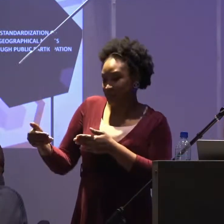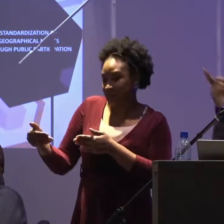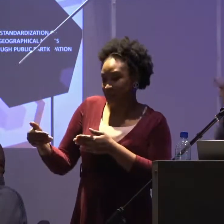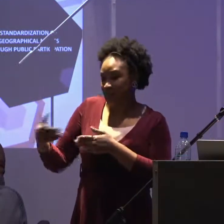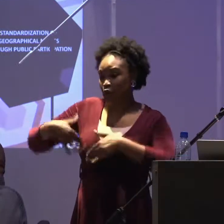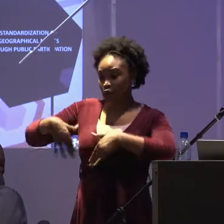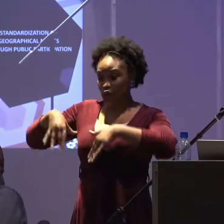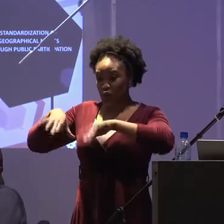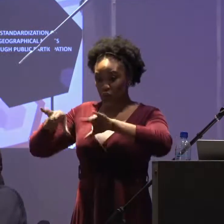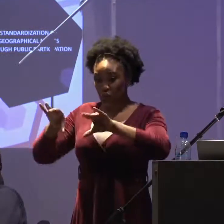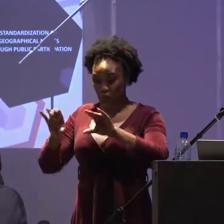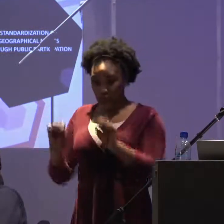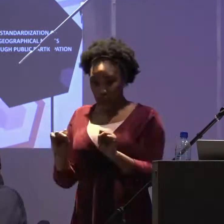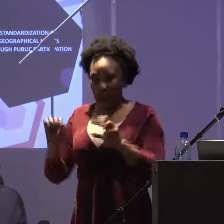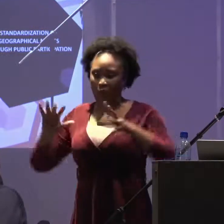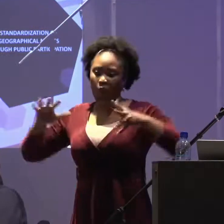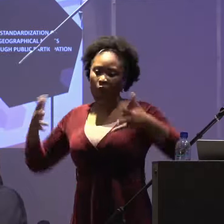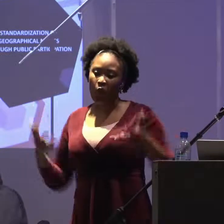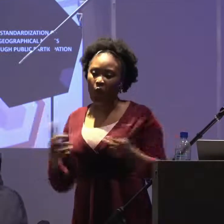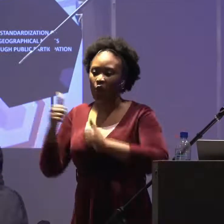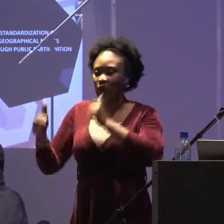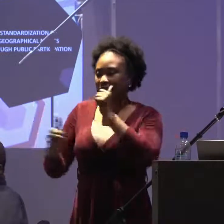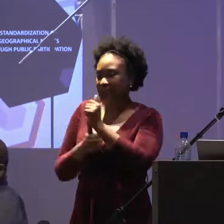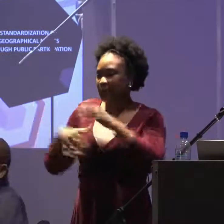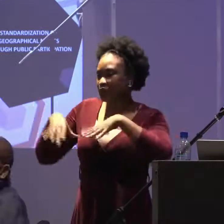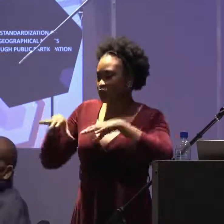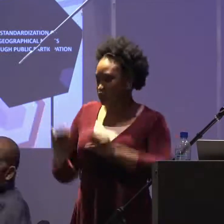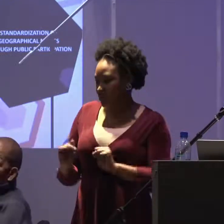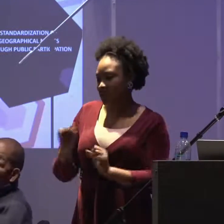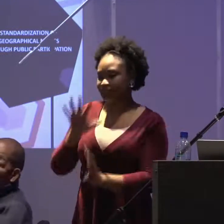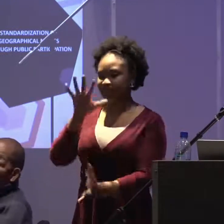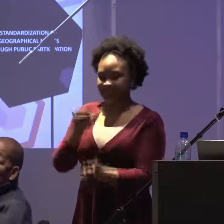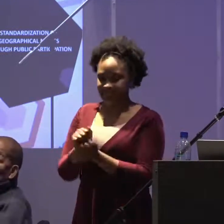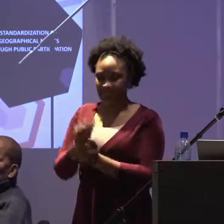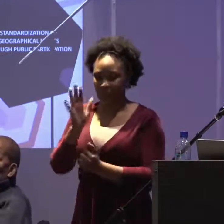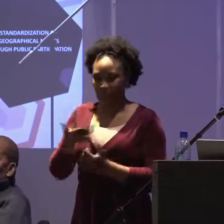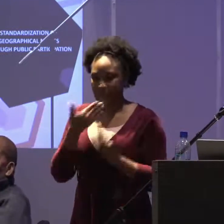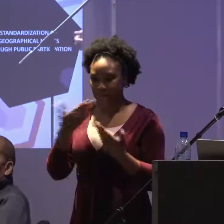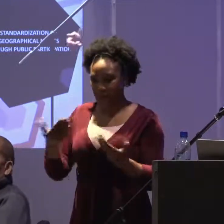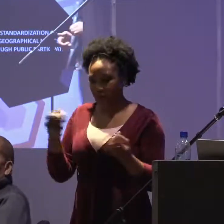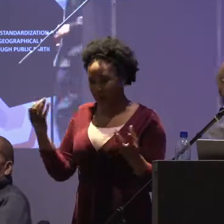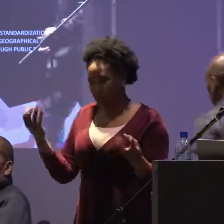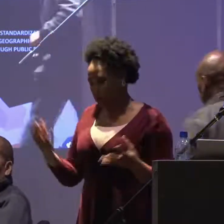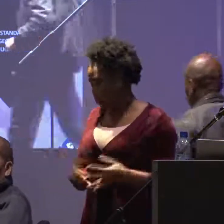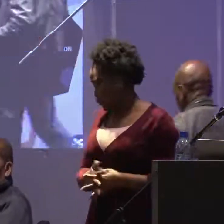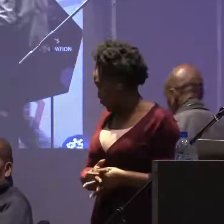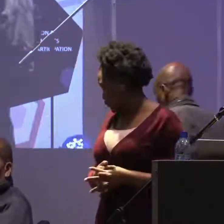chair or deputy chair will close up for us. Thank you very much.